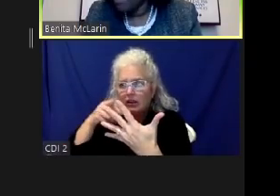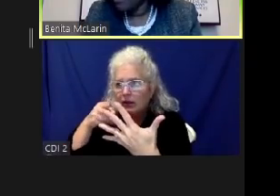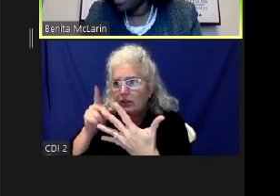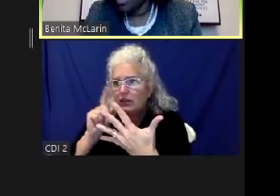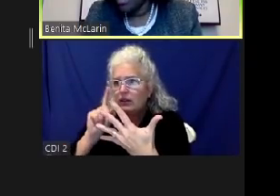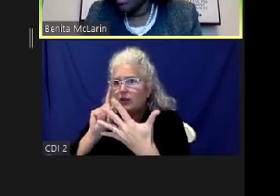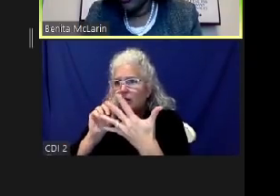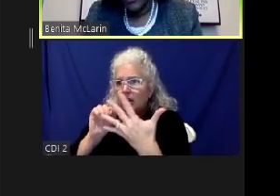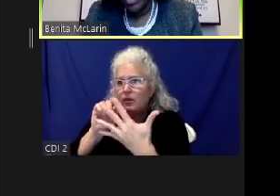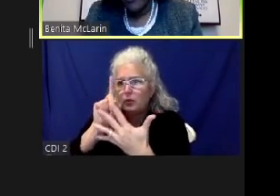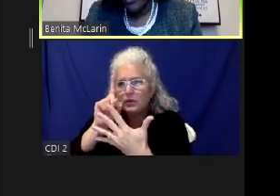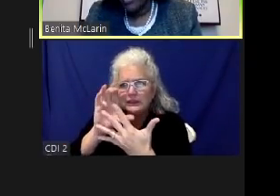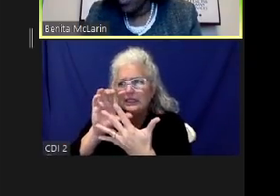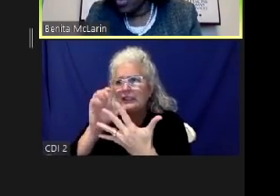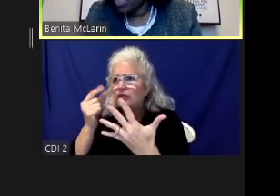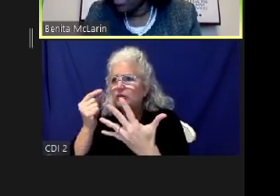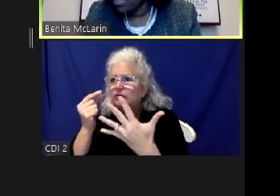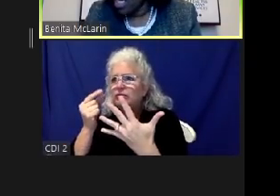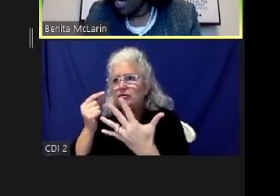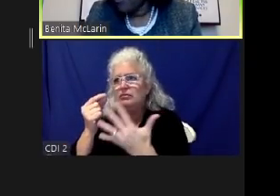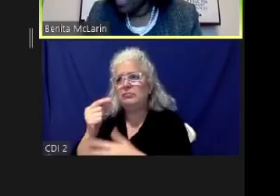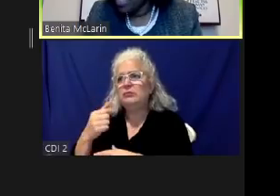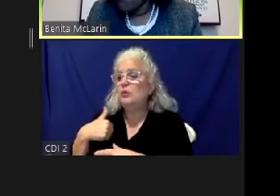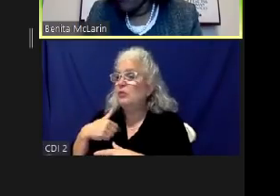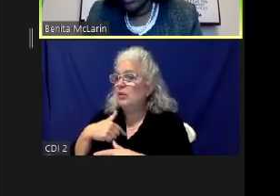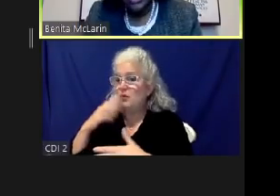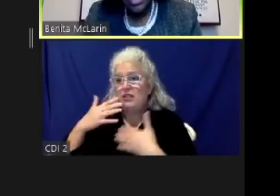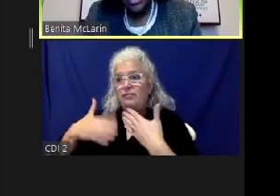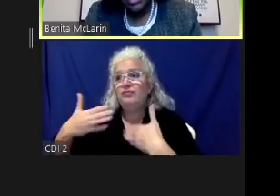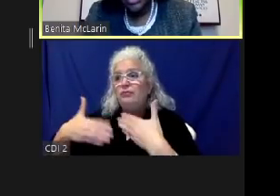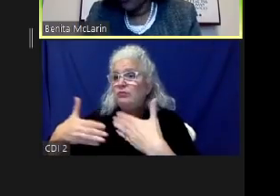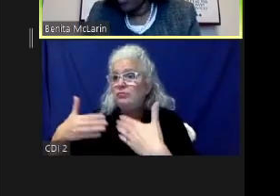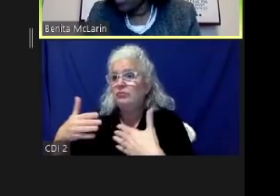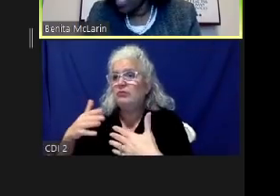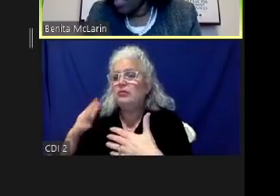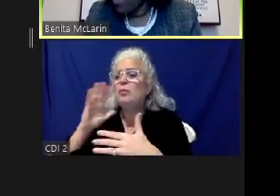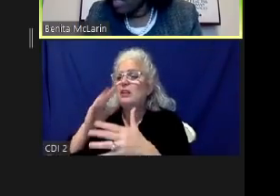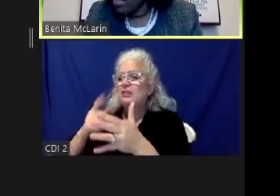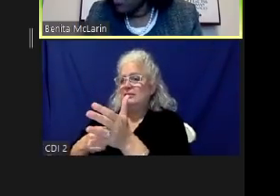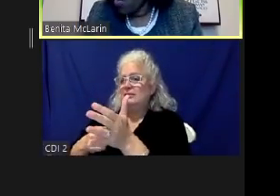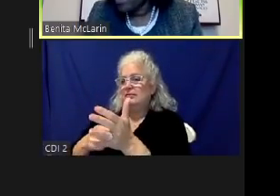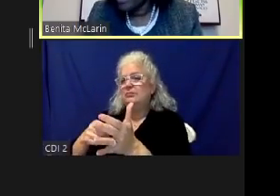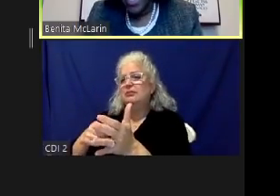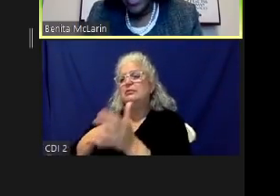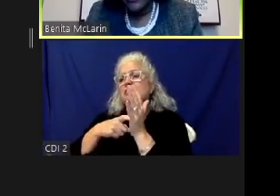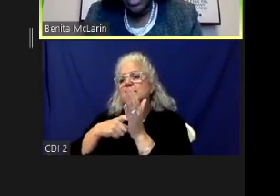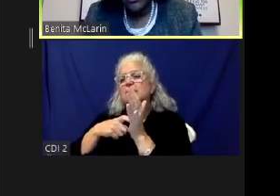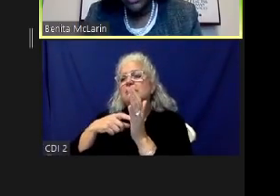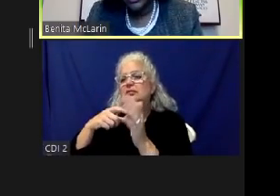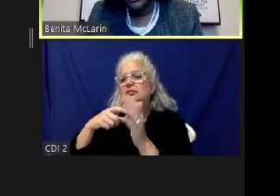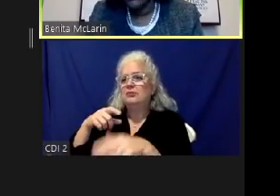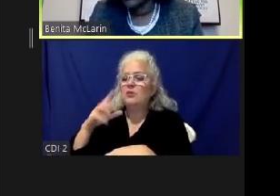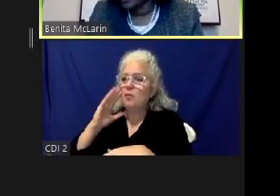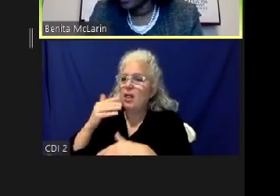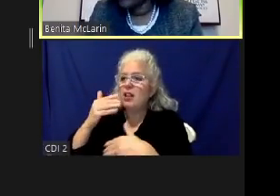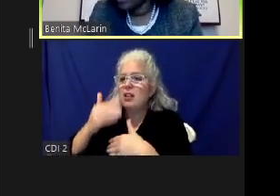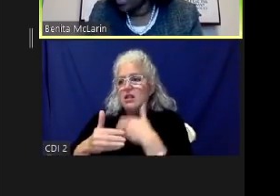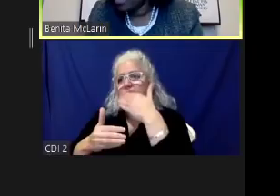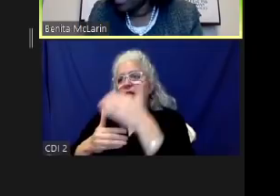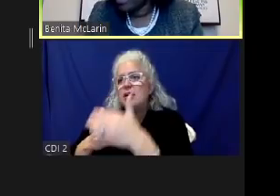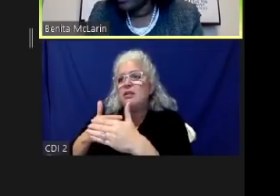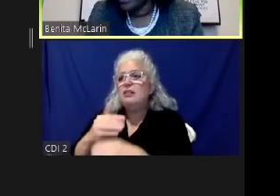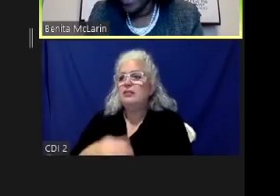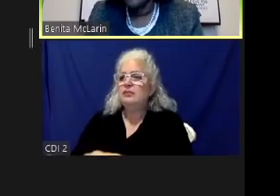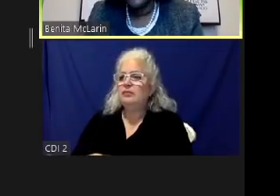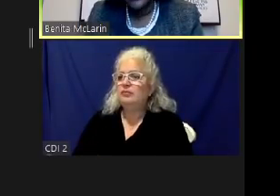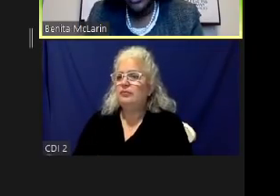take time to get to everyone. It will take us time. Realistically, it will take months for our entire county, our entire state,